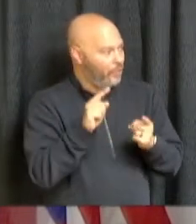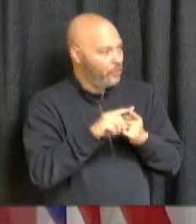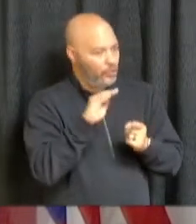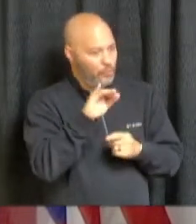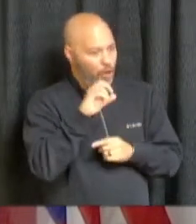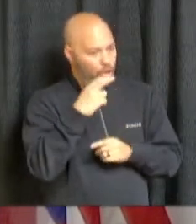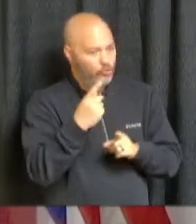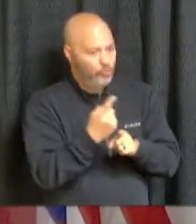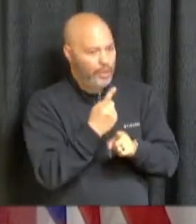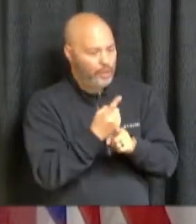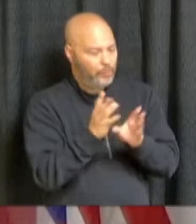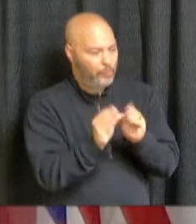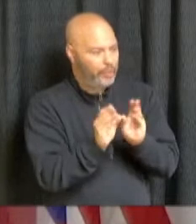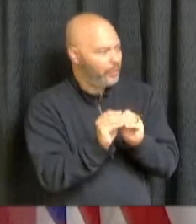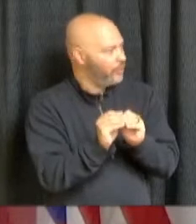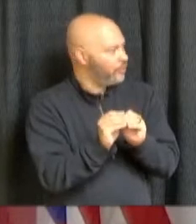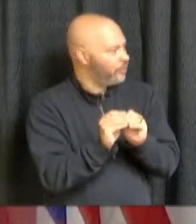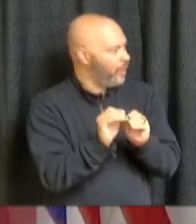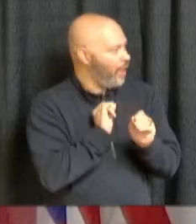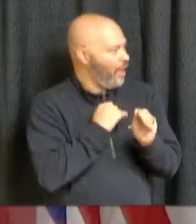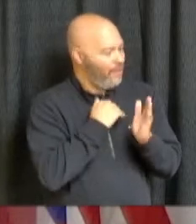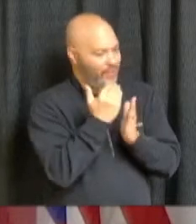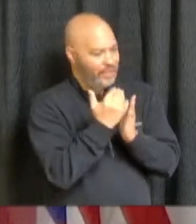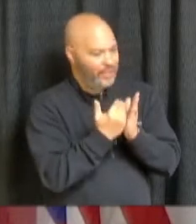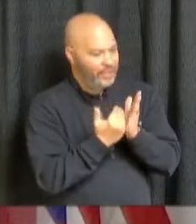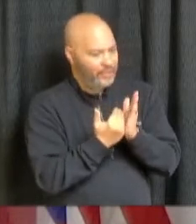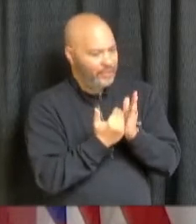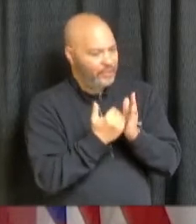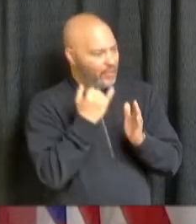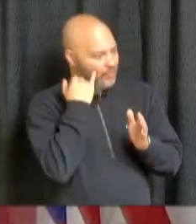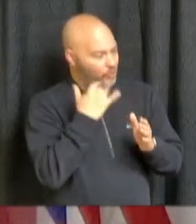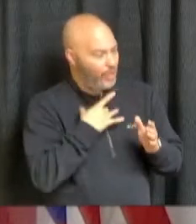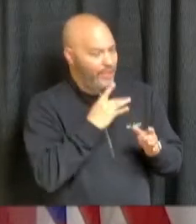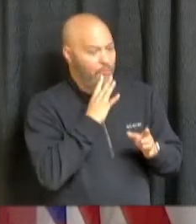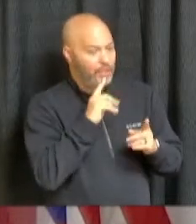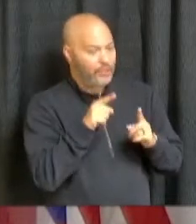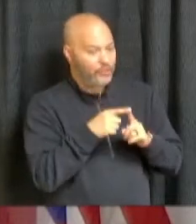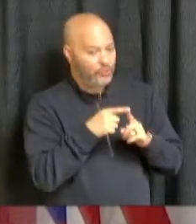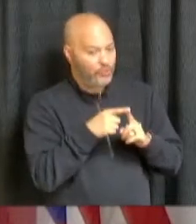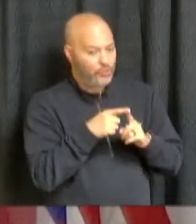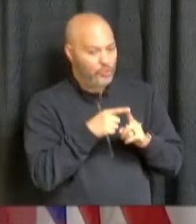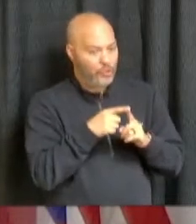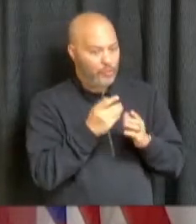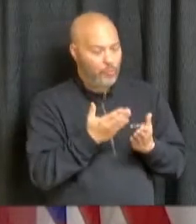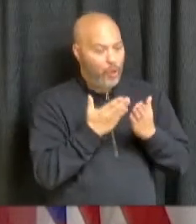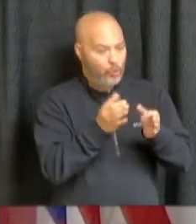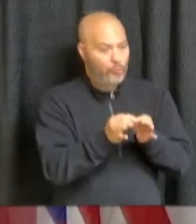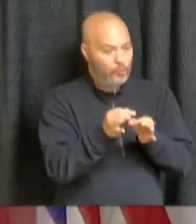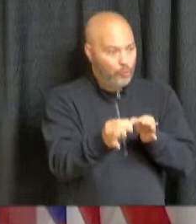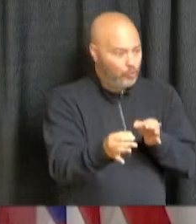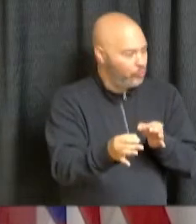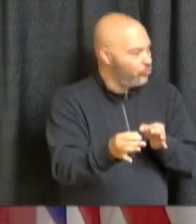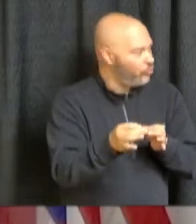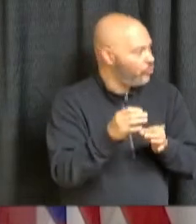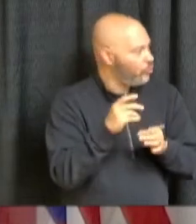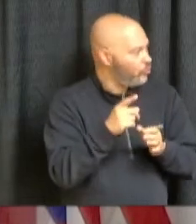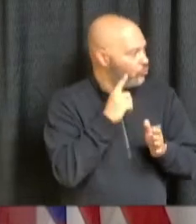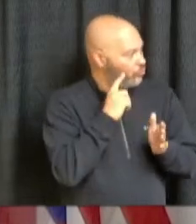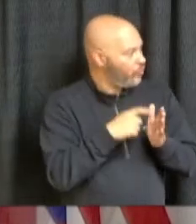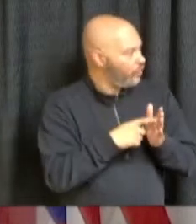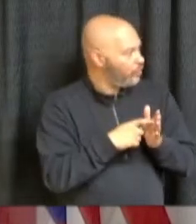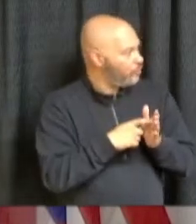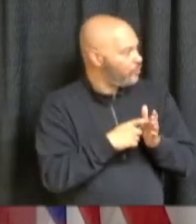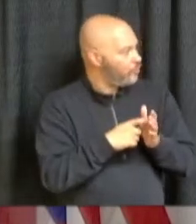March regular session. I've got a list. I'm going to call your name. If you'd like to speak to the motion to postpone, you'll be